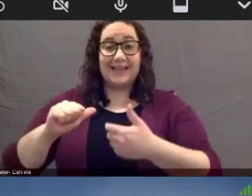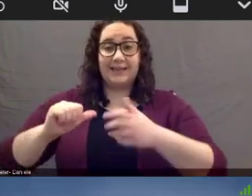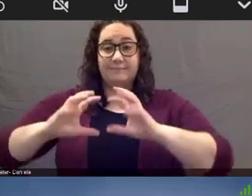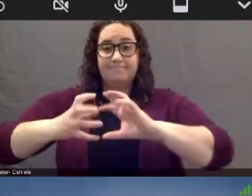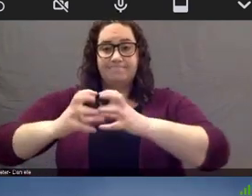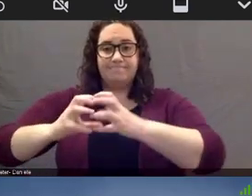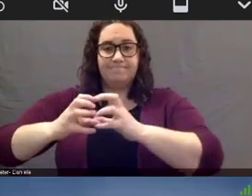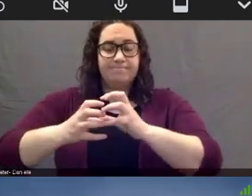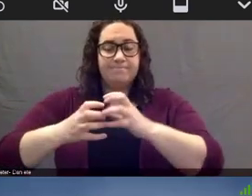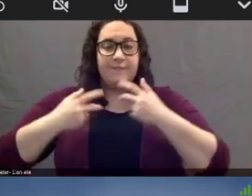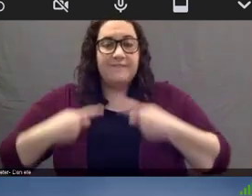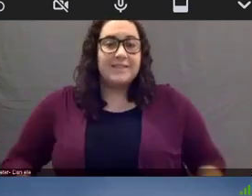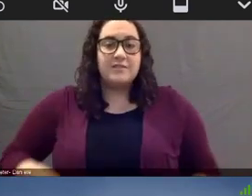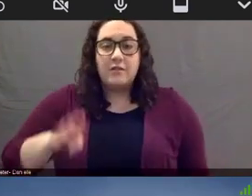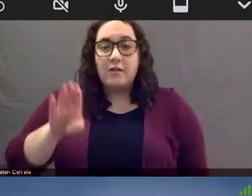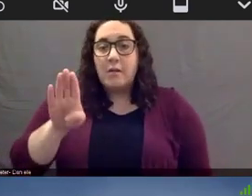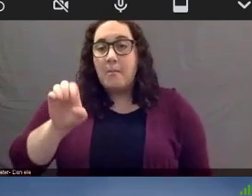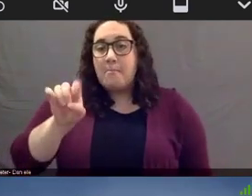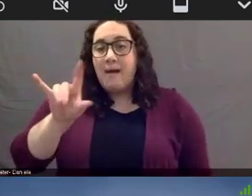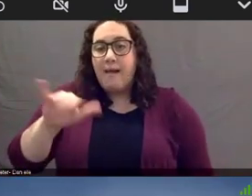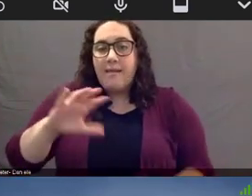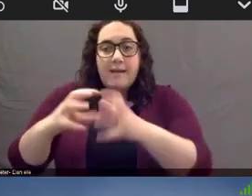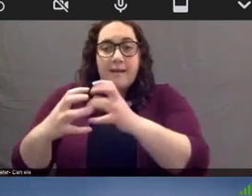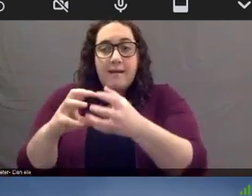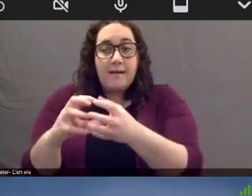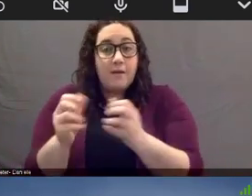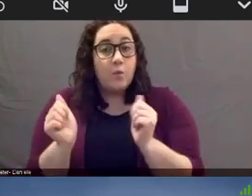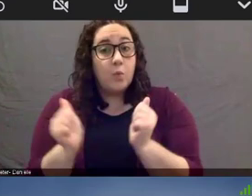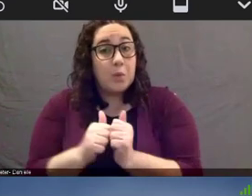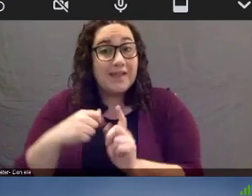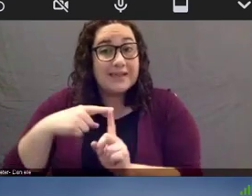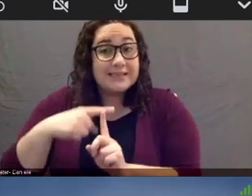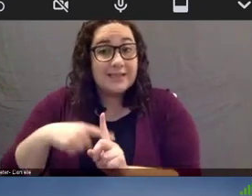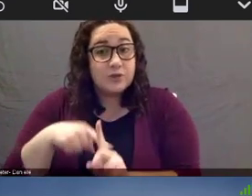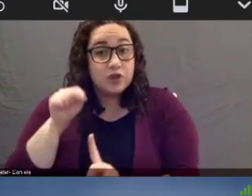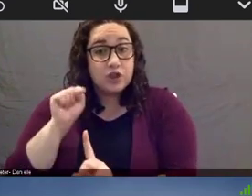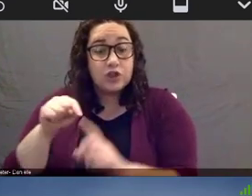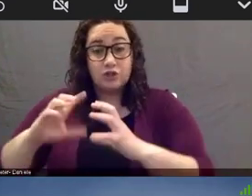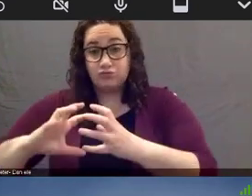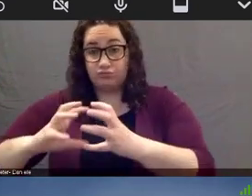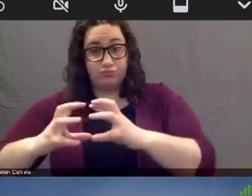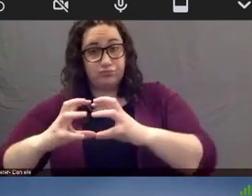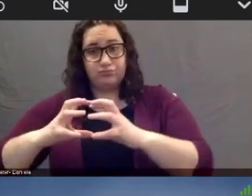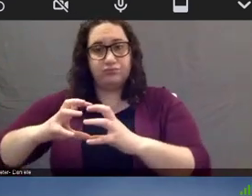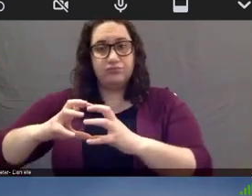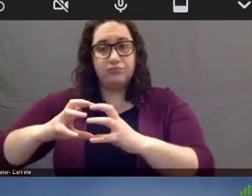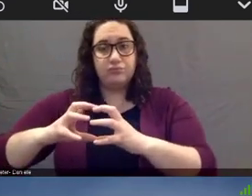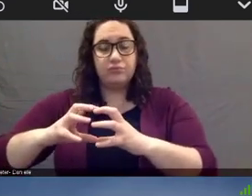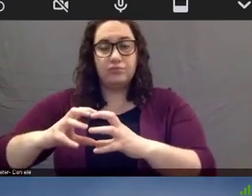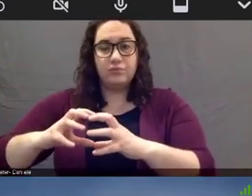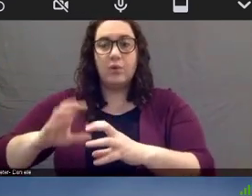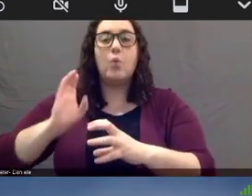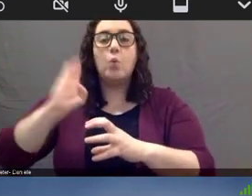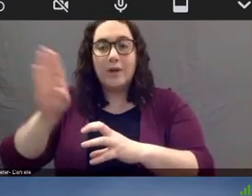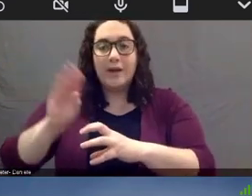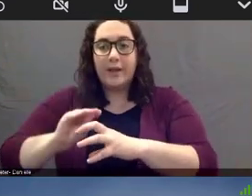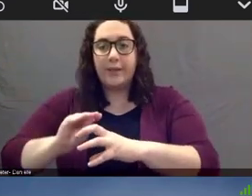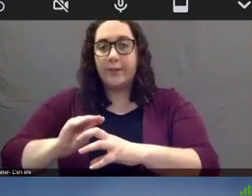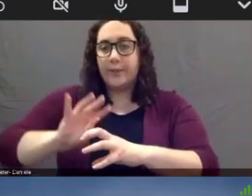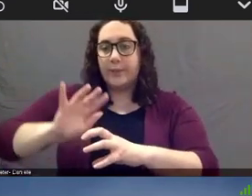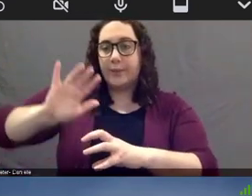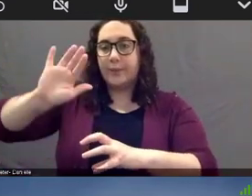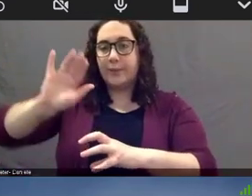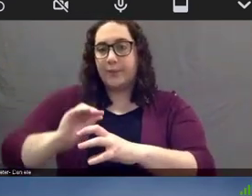radiation. So anything that can sort of has a clear view of something else, they're communicating,